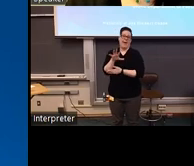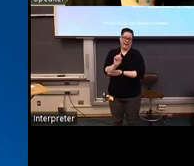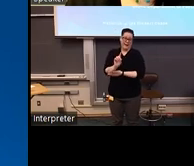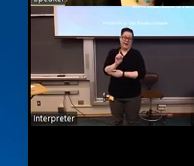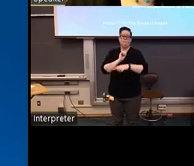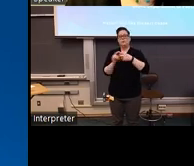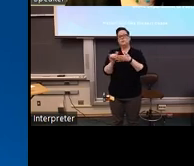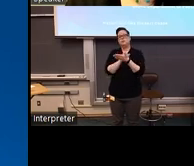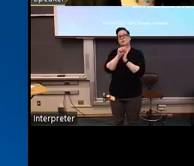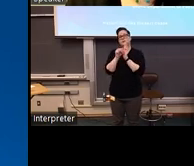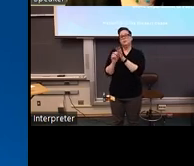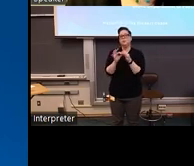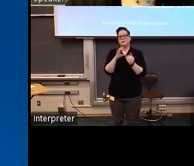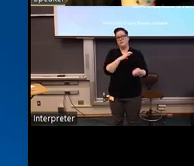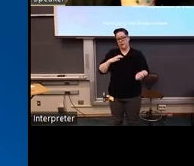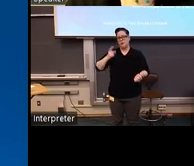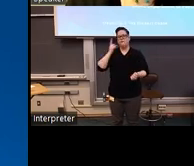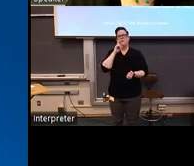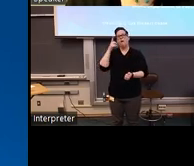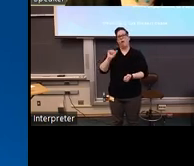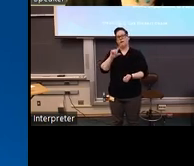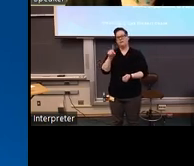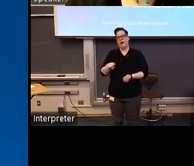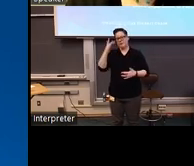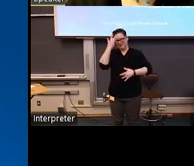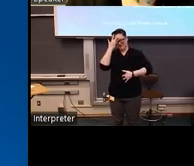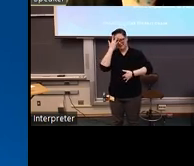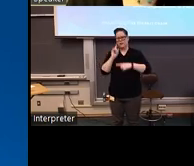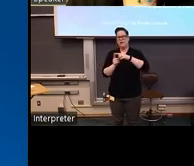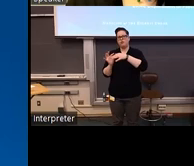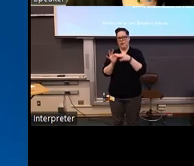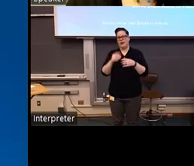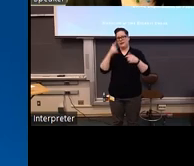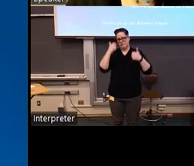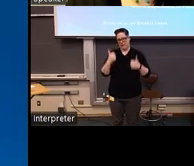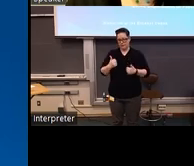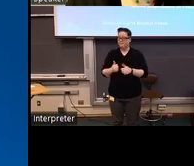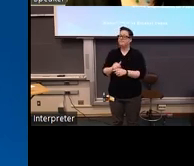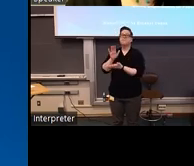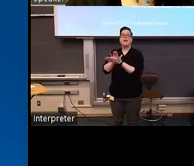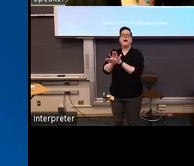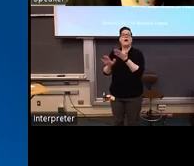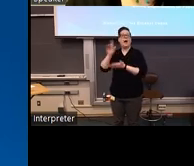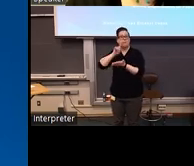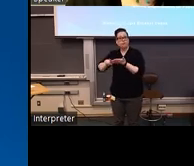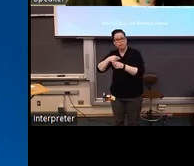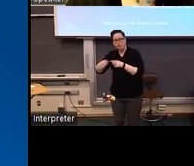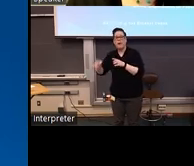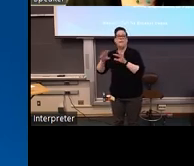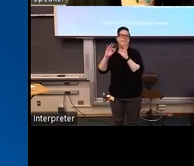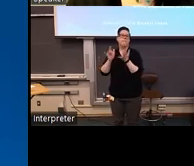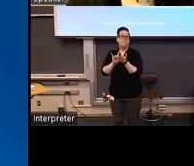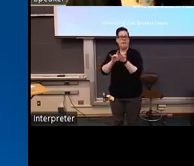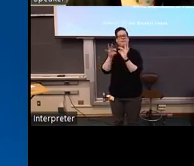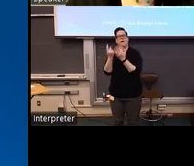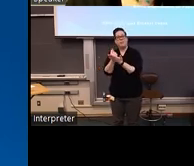on the New York State Coordinating Council for Alzheimer's Disease and Related Dementia. Her academic interests include medical family therapy approaches